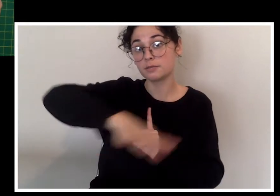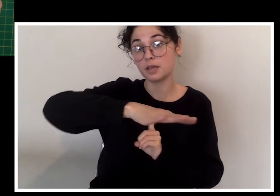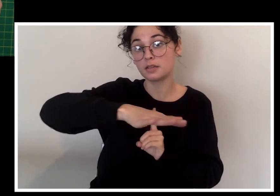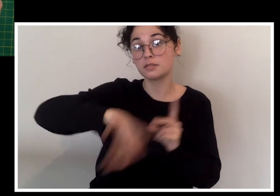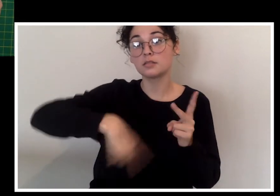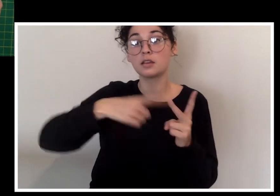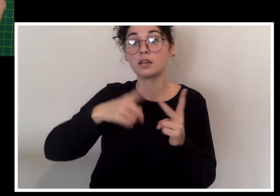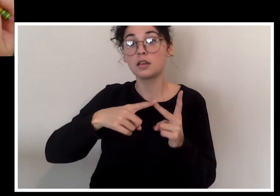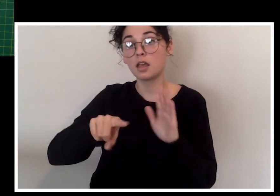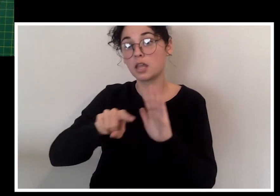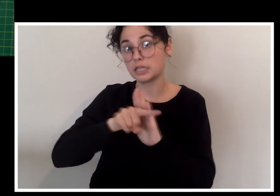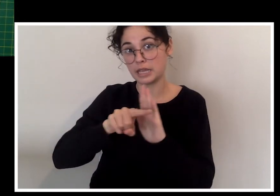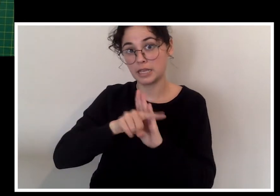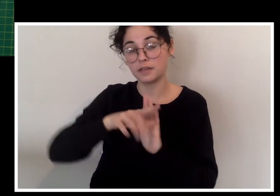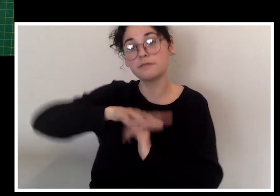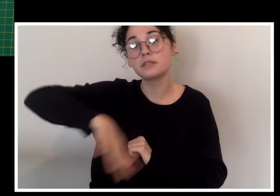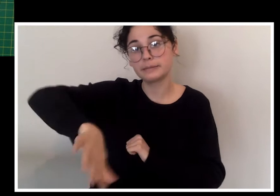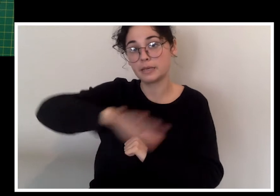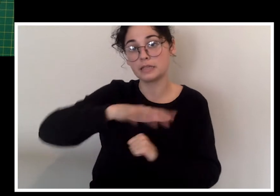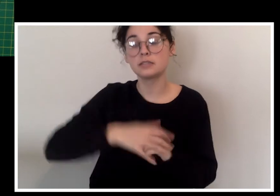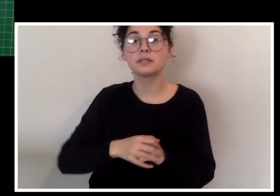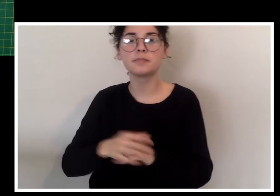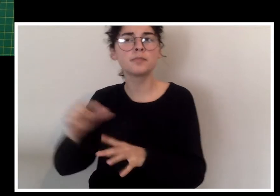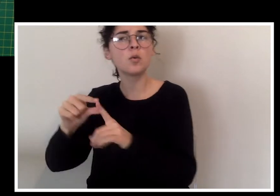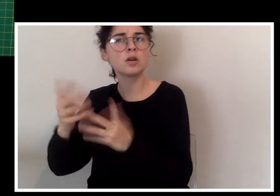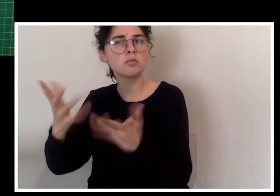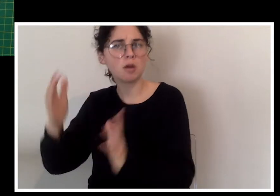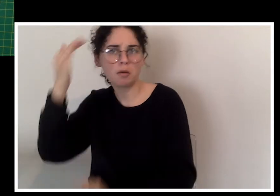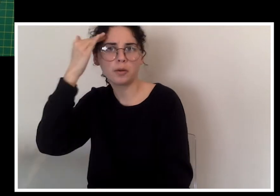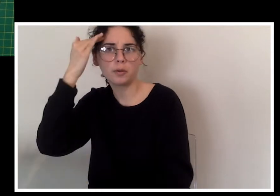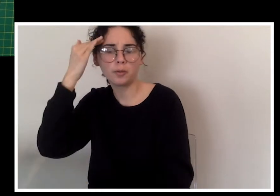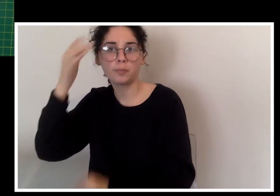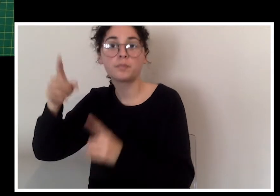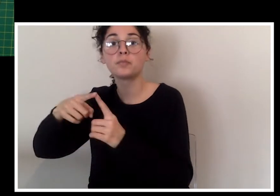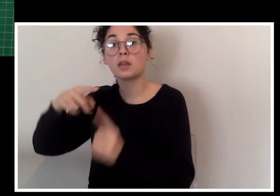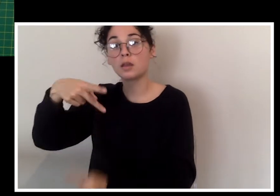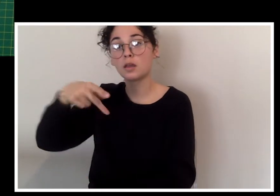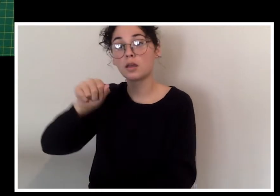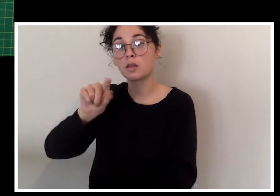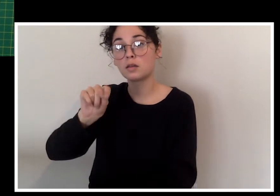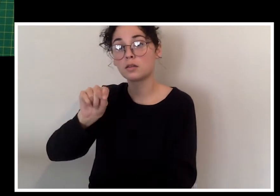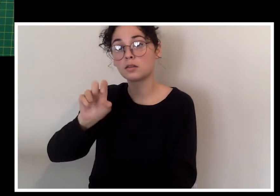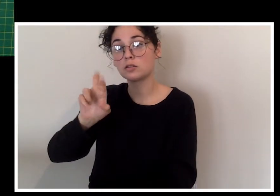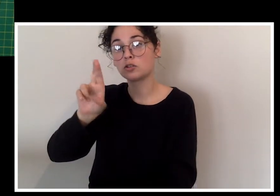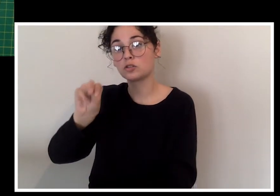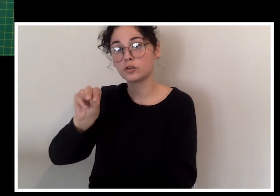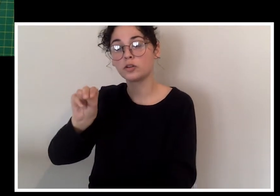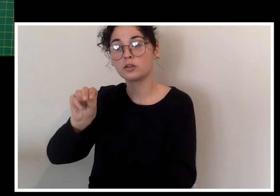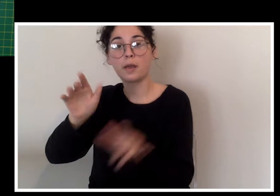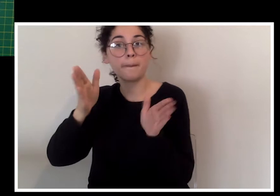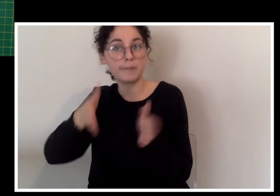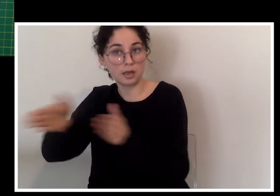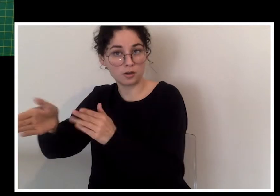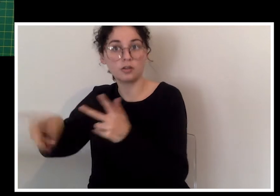space. Words that you already know that we'll be using: pattern, design,